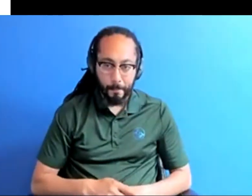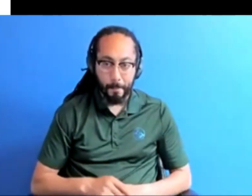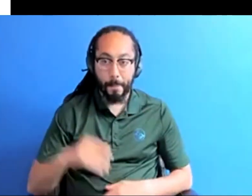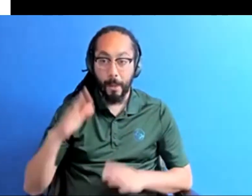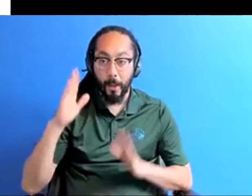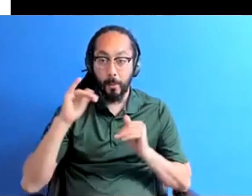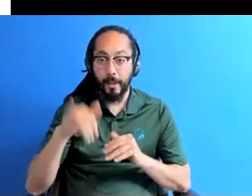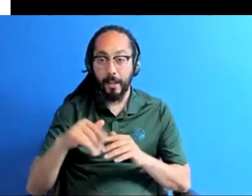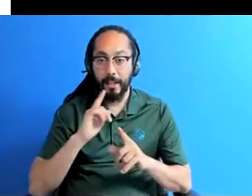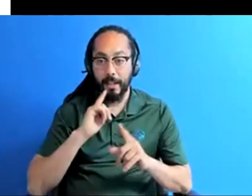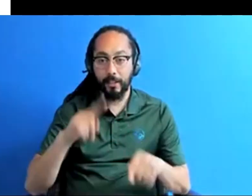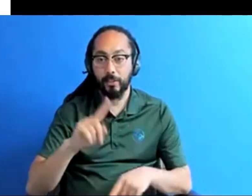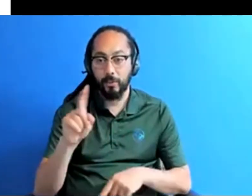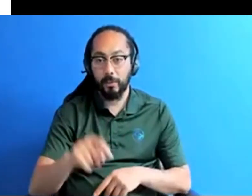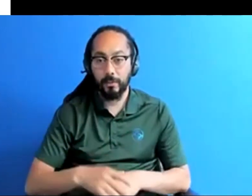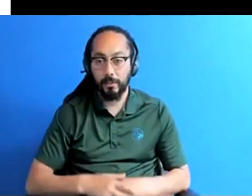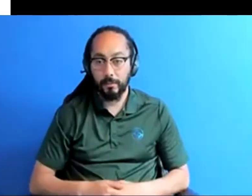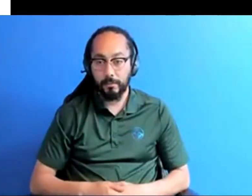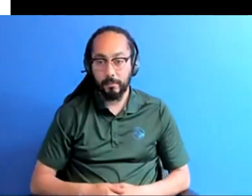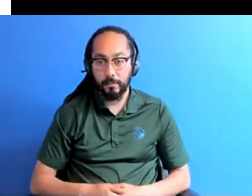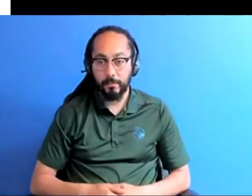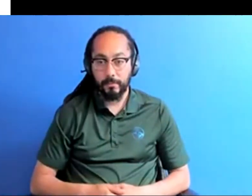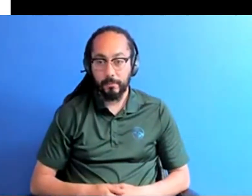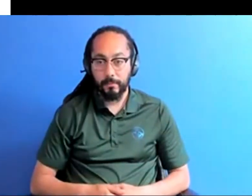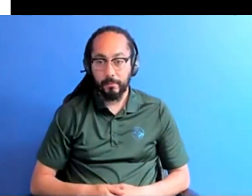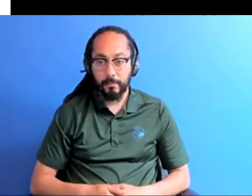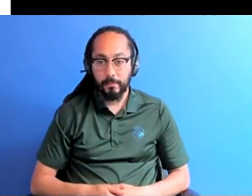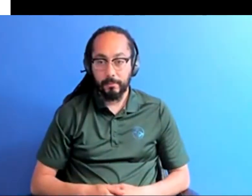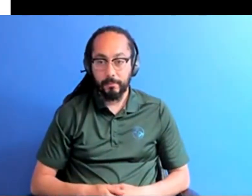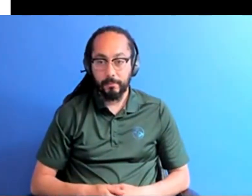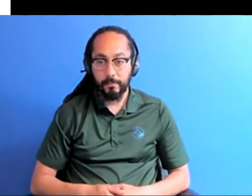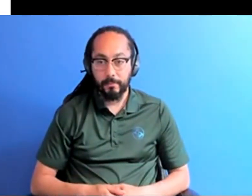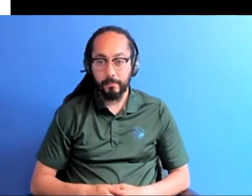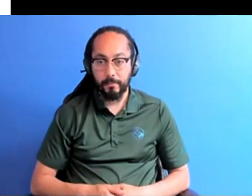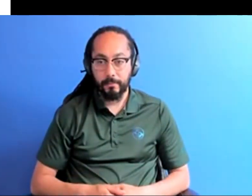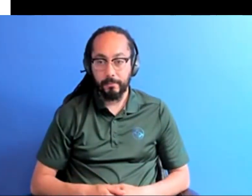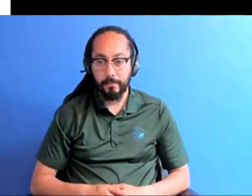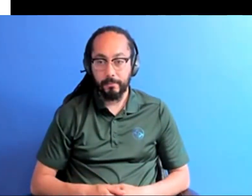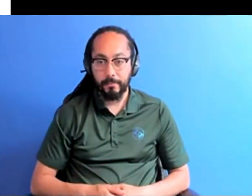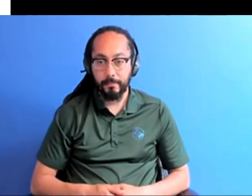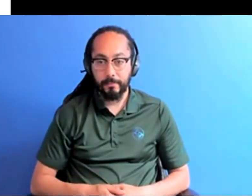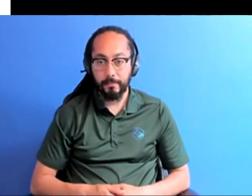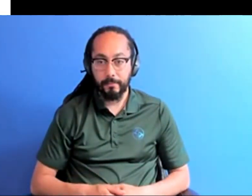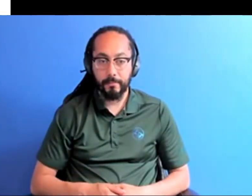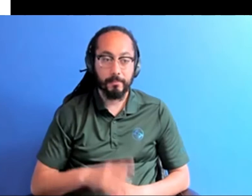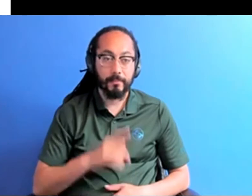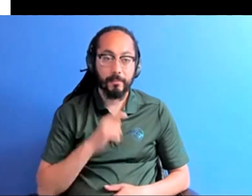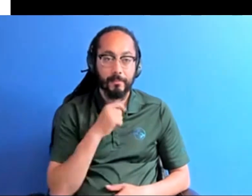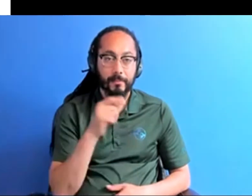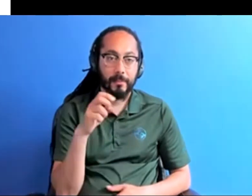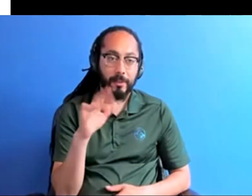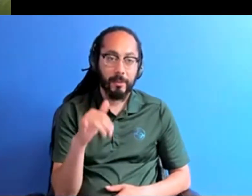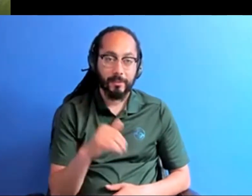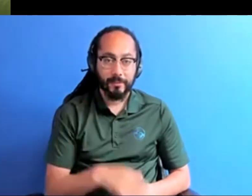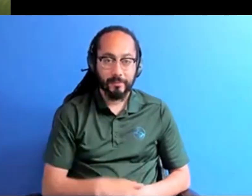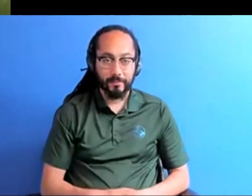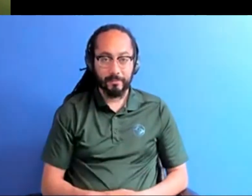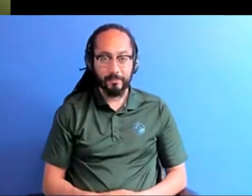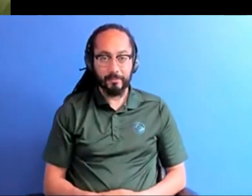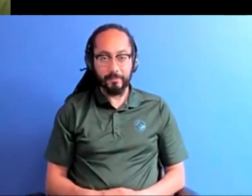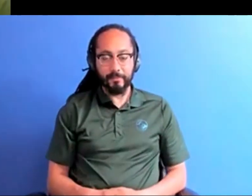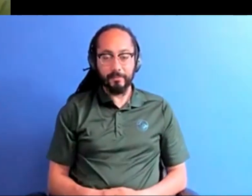question. Maybe, kind of. You're muted, Perry. There we